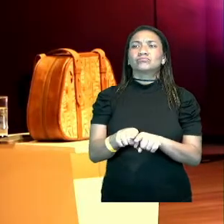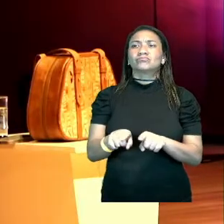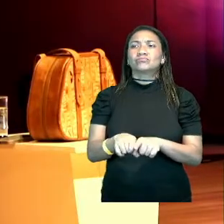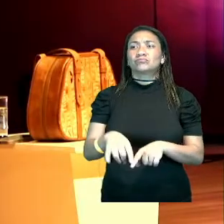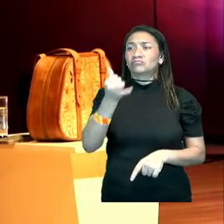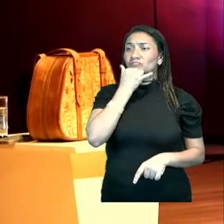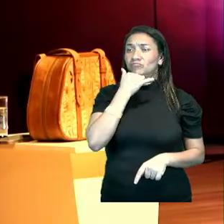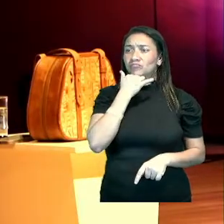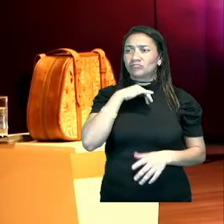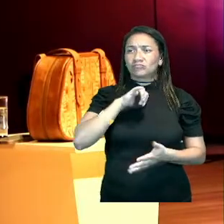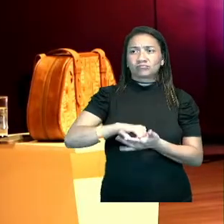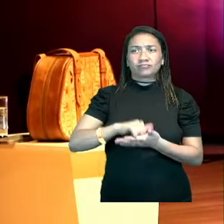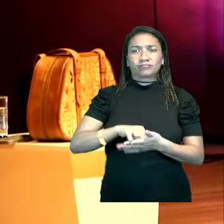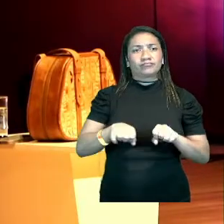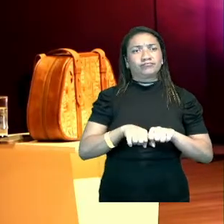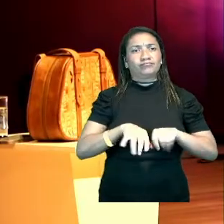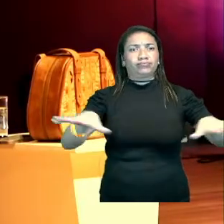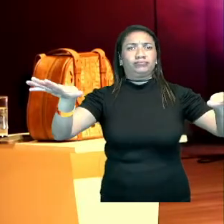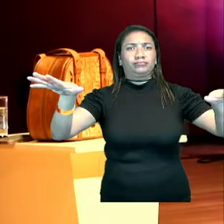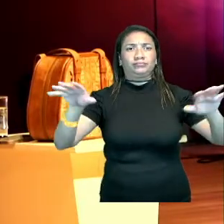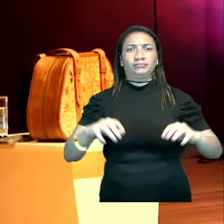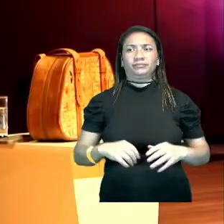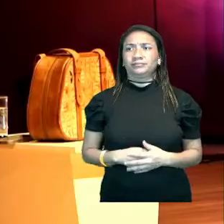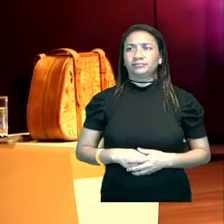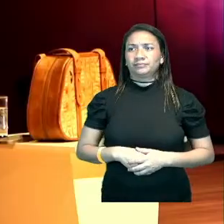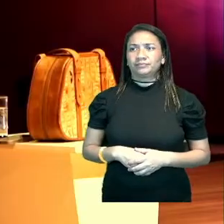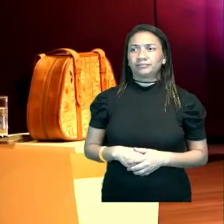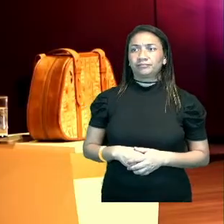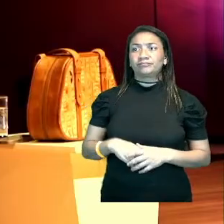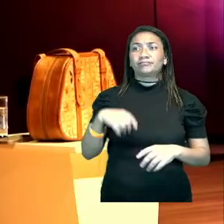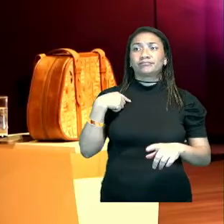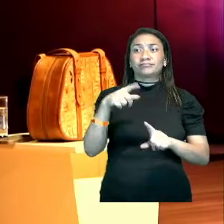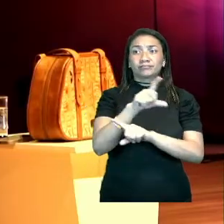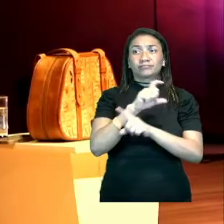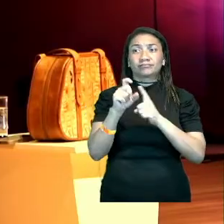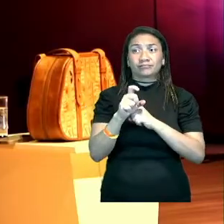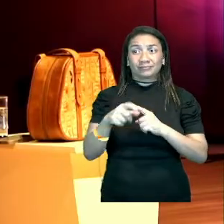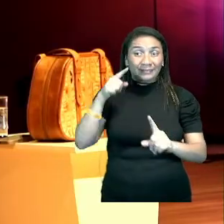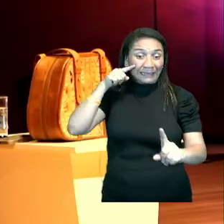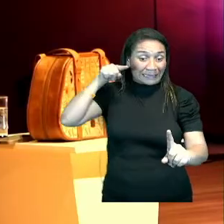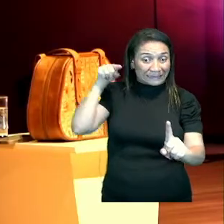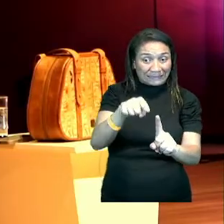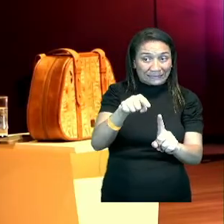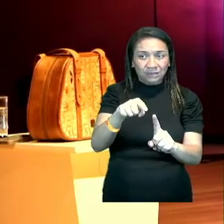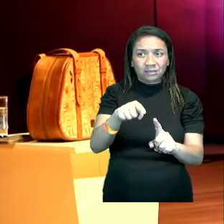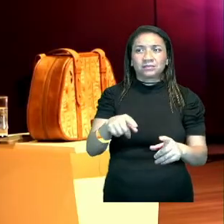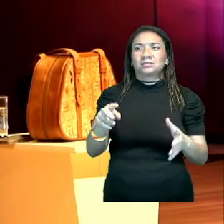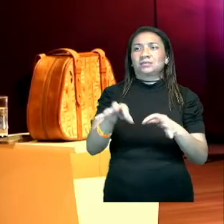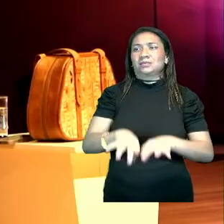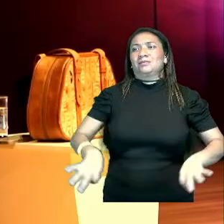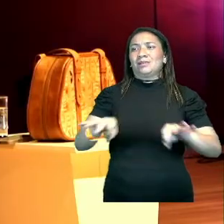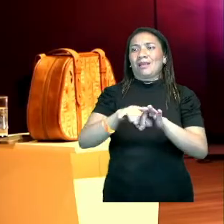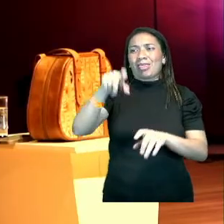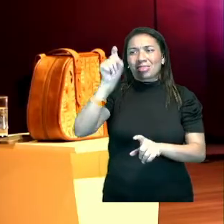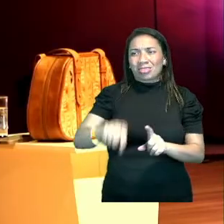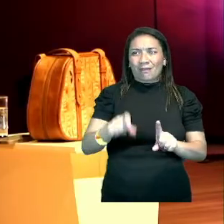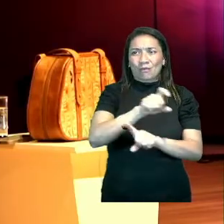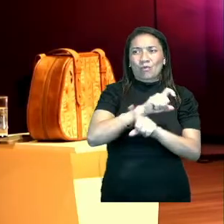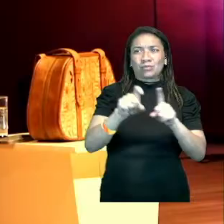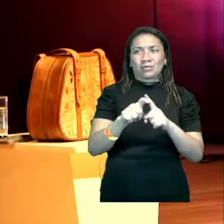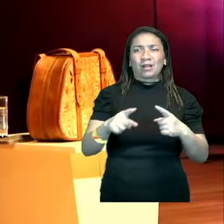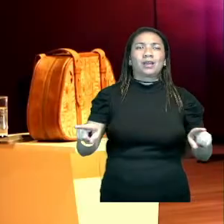So culture is the antidote. Culture is where we know, as